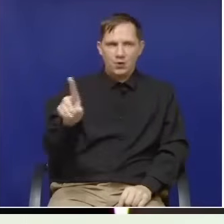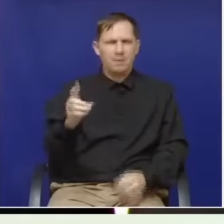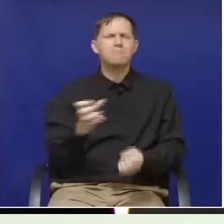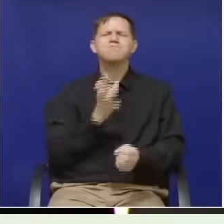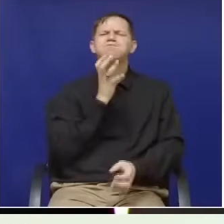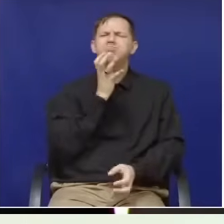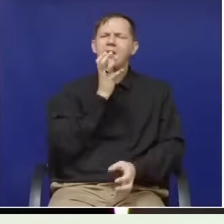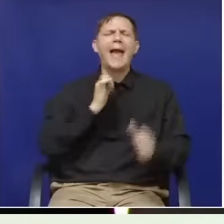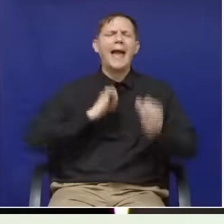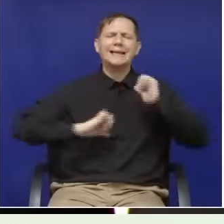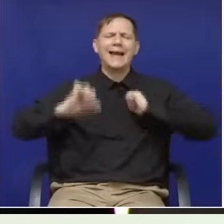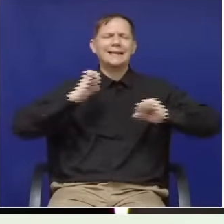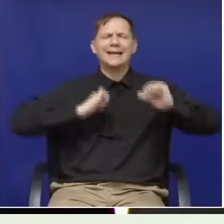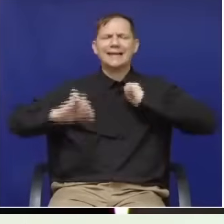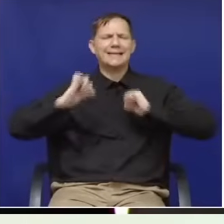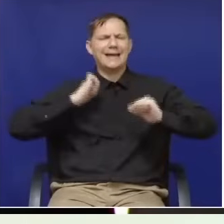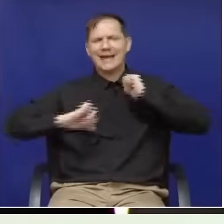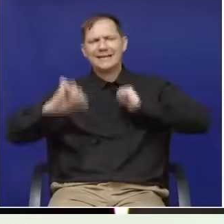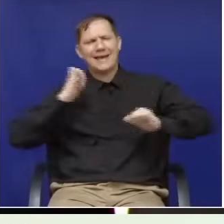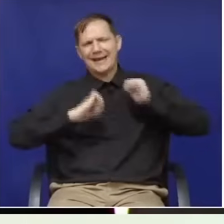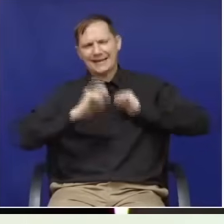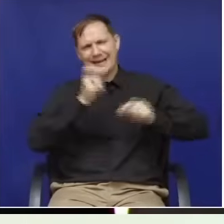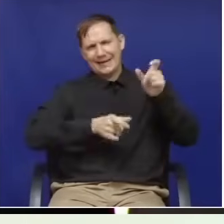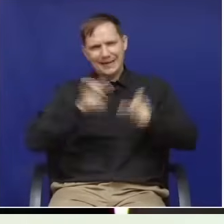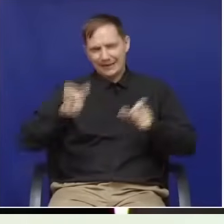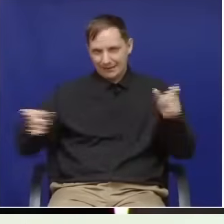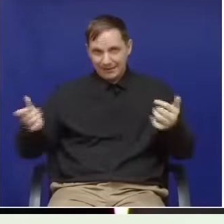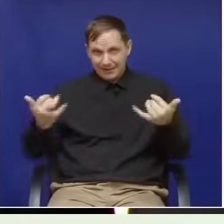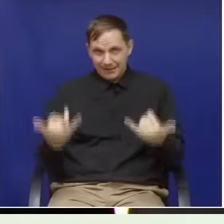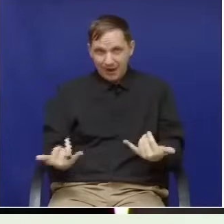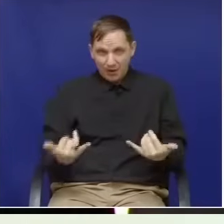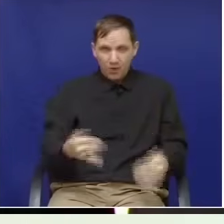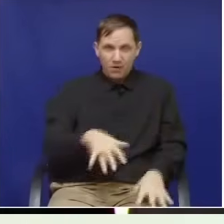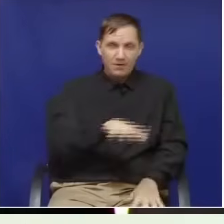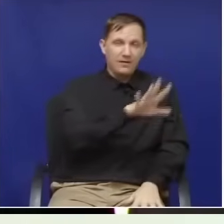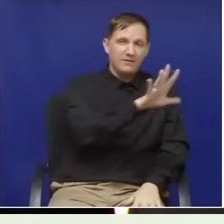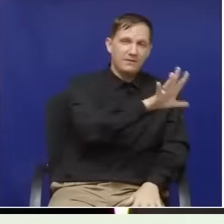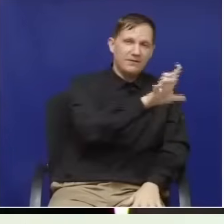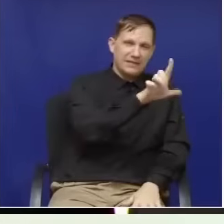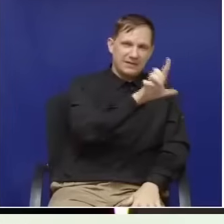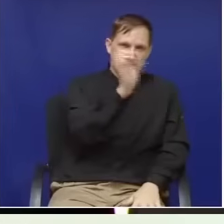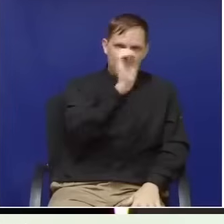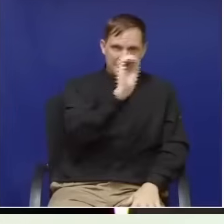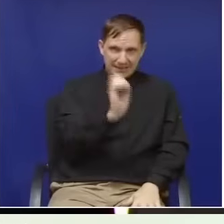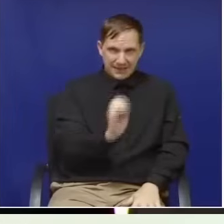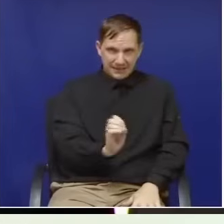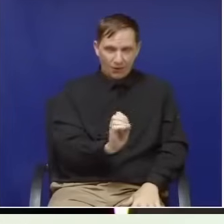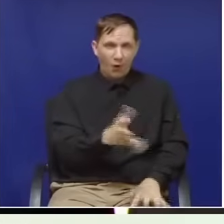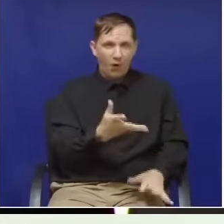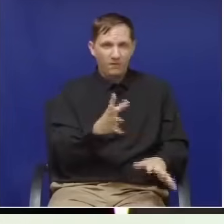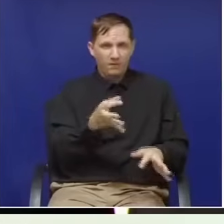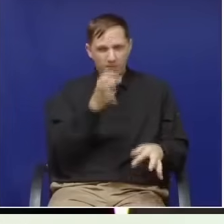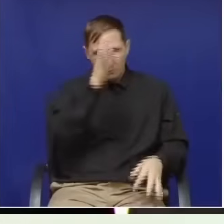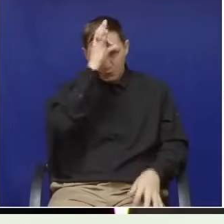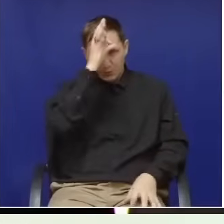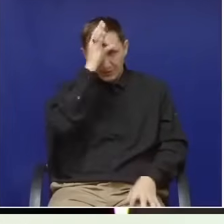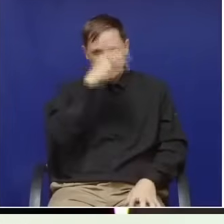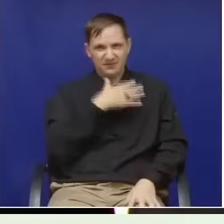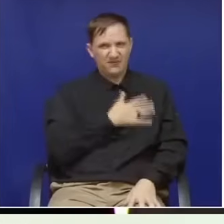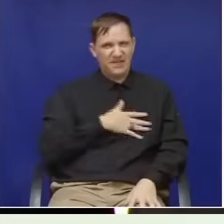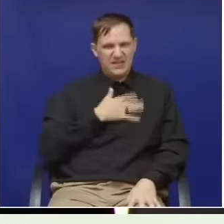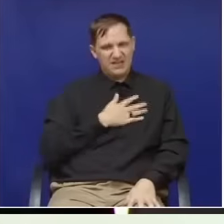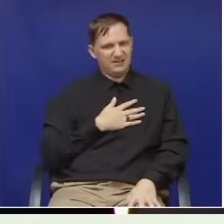The police morale now sits at 57% confidence as per your own report. So the effect of